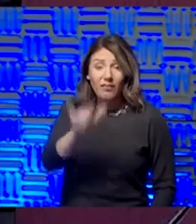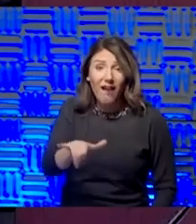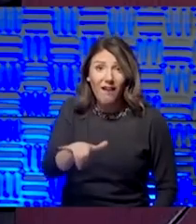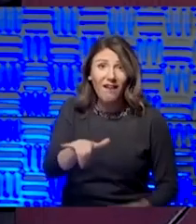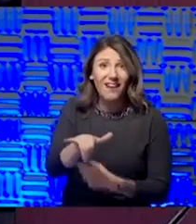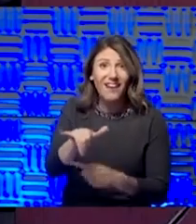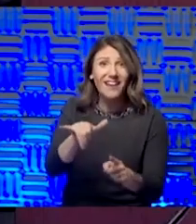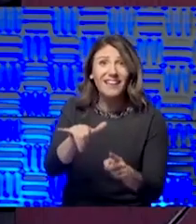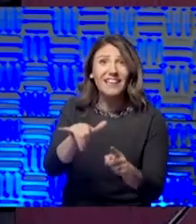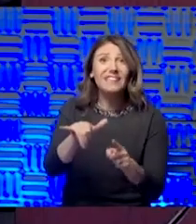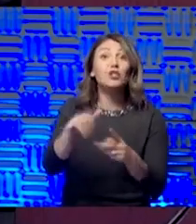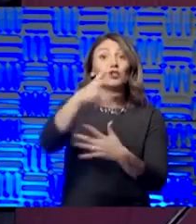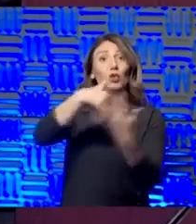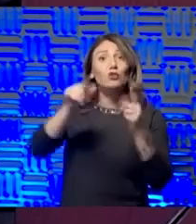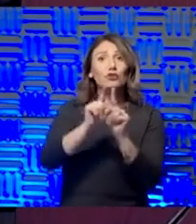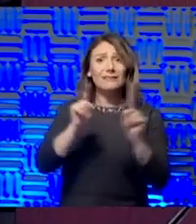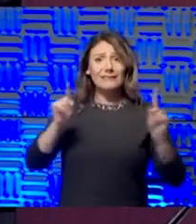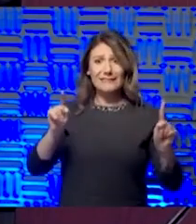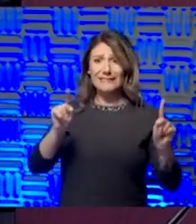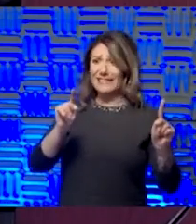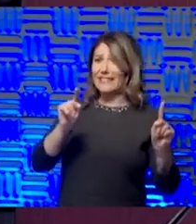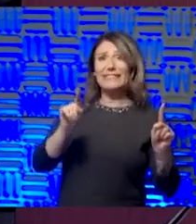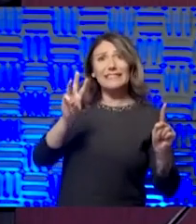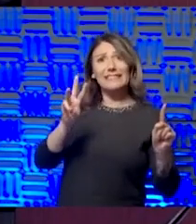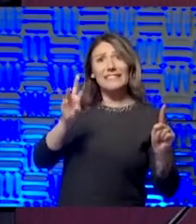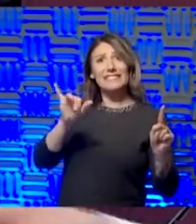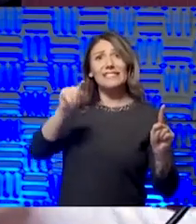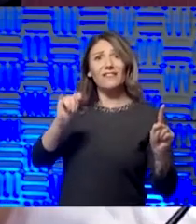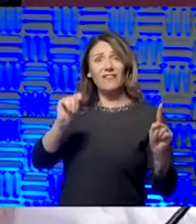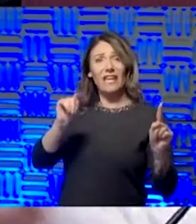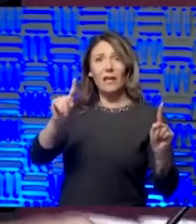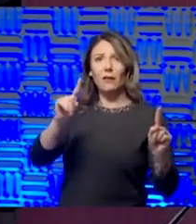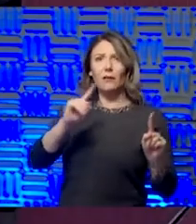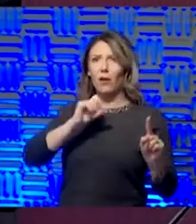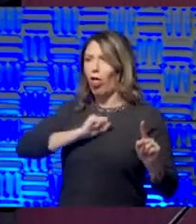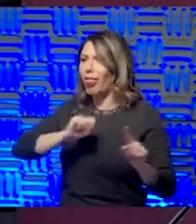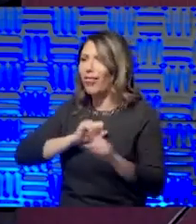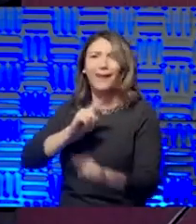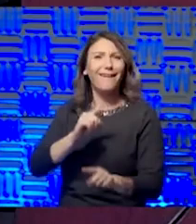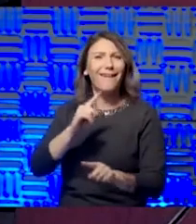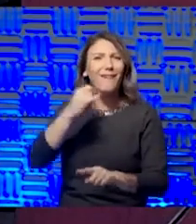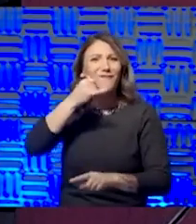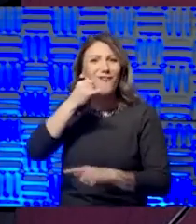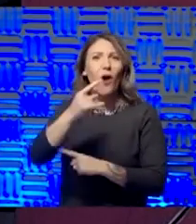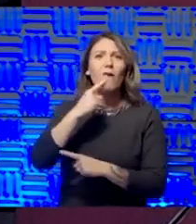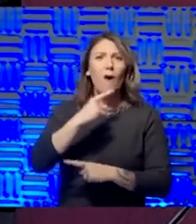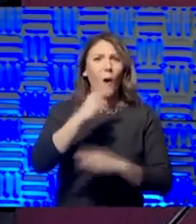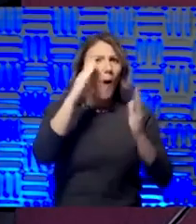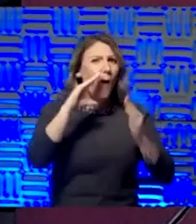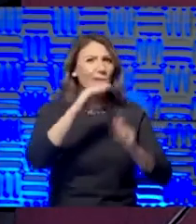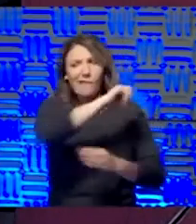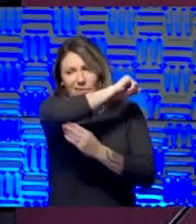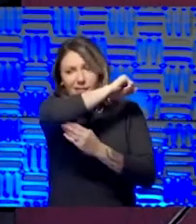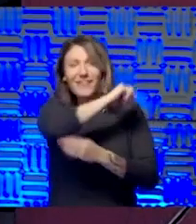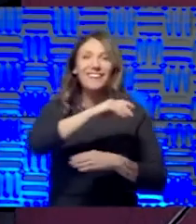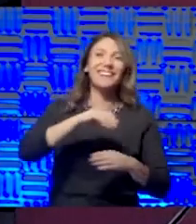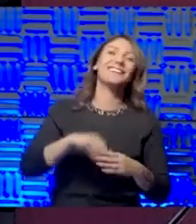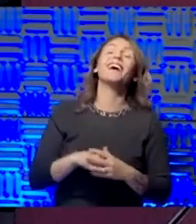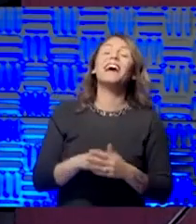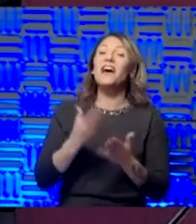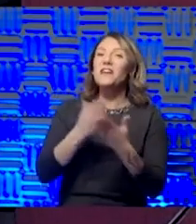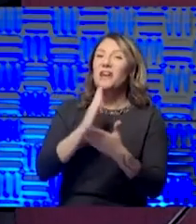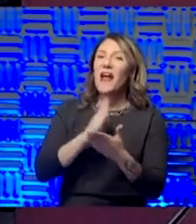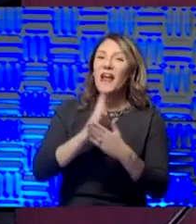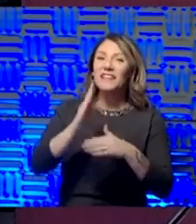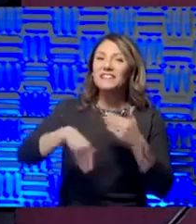really, really big deal, along with wash your hands, don't touch your face, cough into your elbow. I hope you just coughed into your elbow right there. All right,